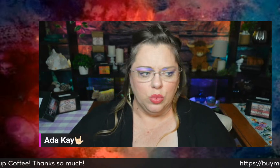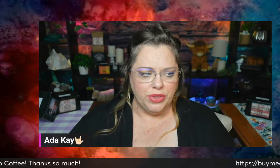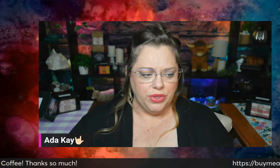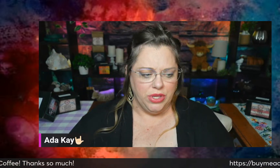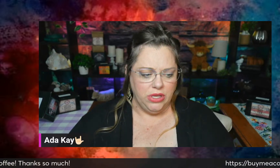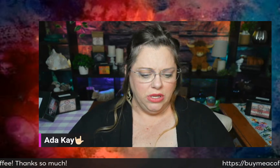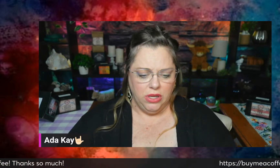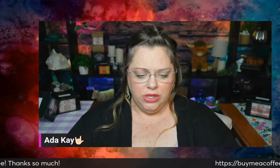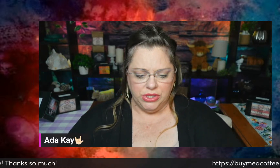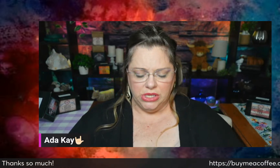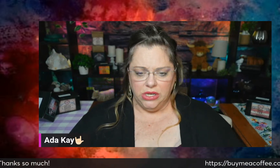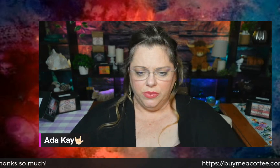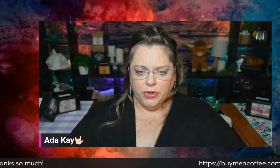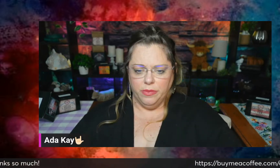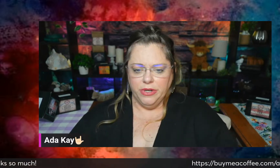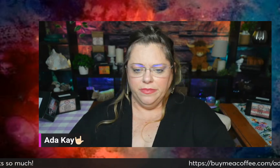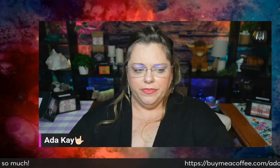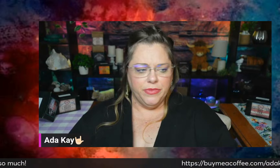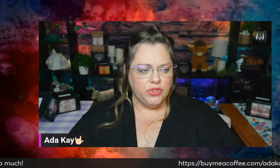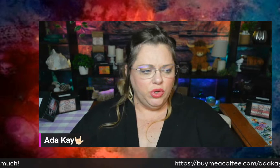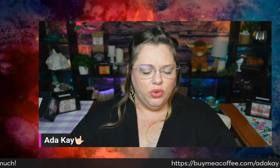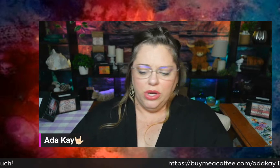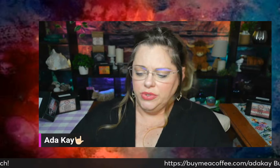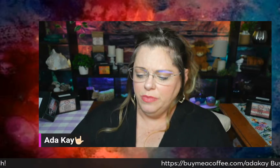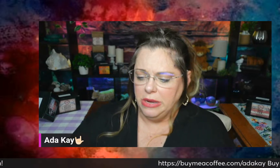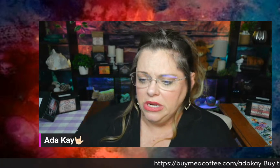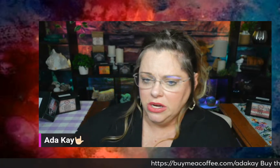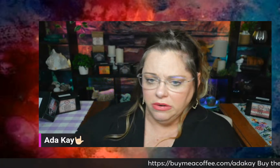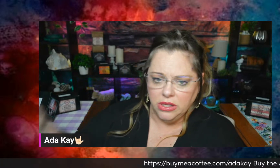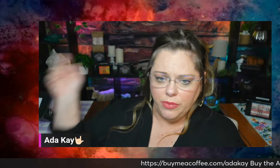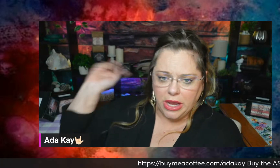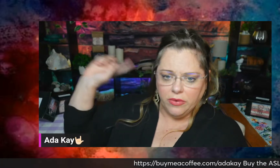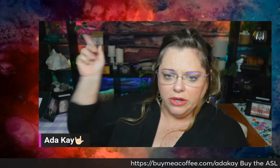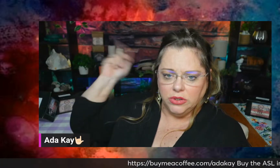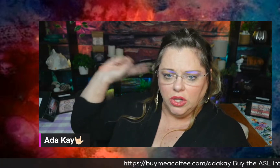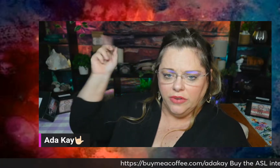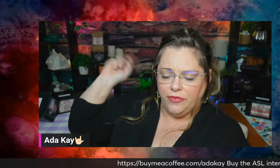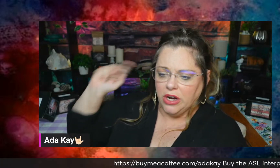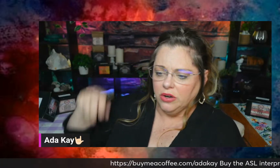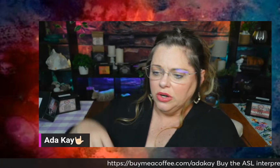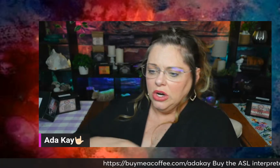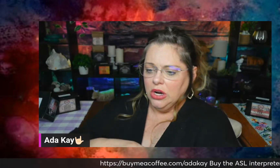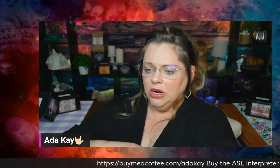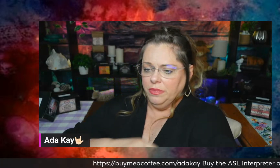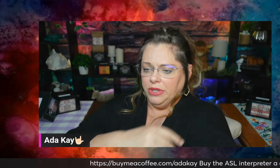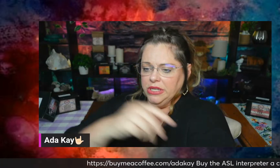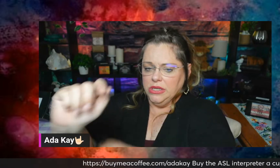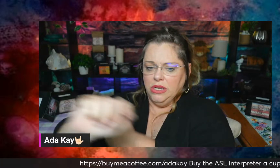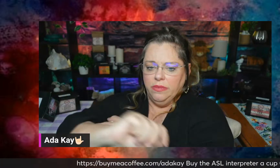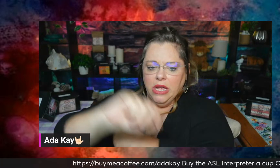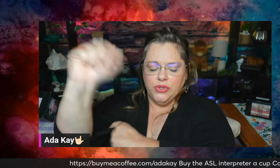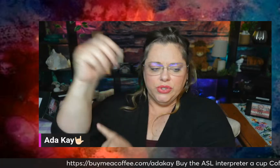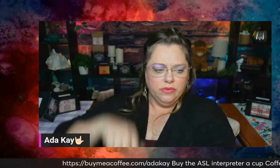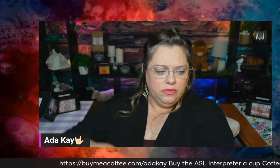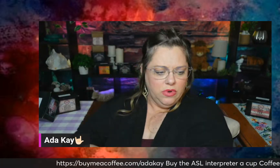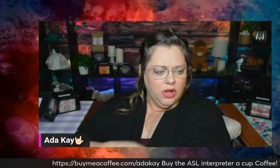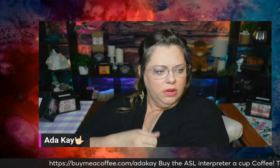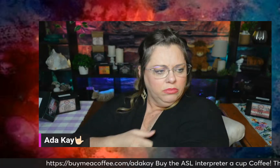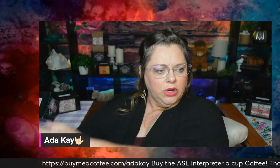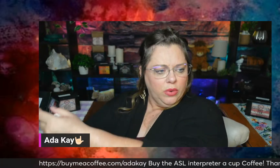partner with the city department. So you guys may be hearing in the background a lot of fire, police,